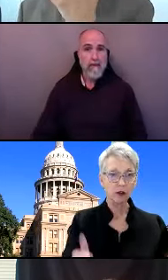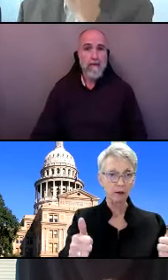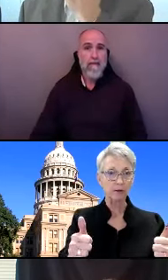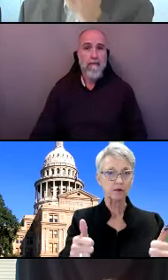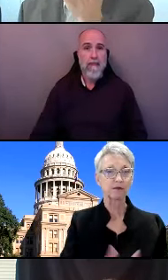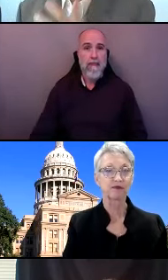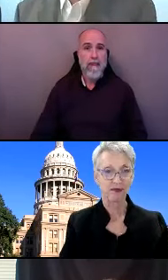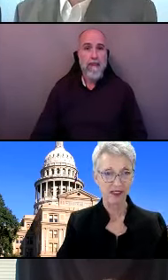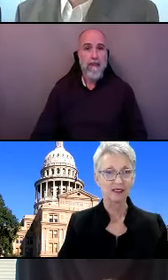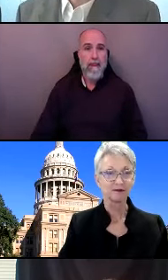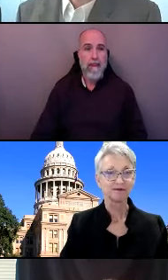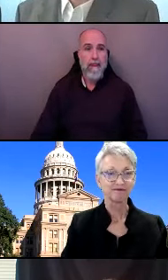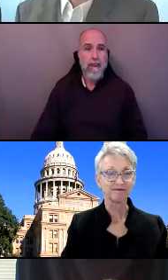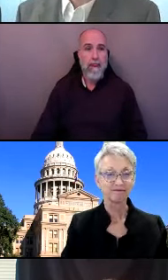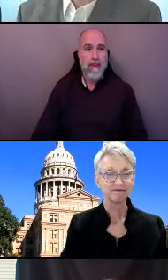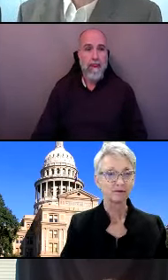Okay.